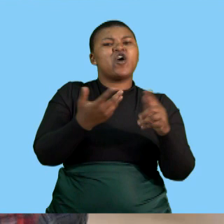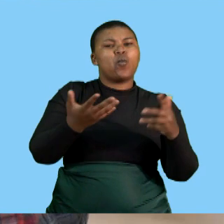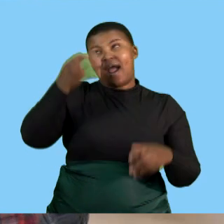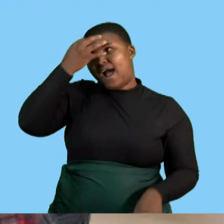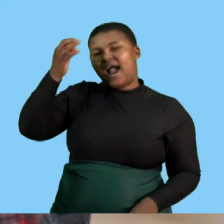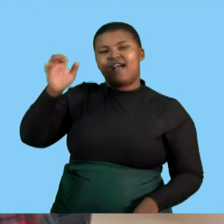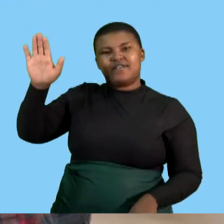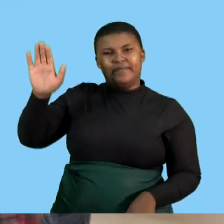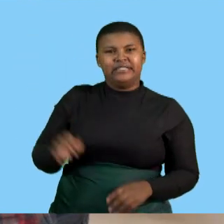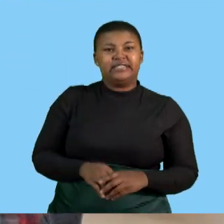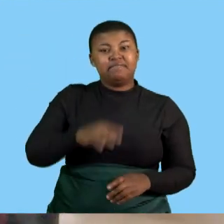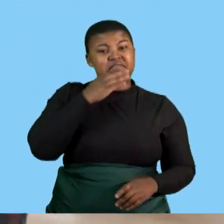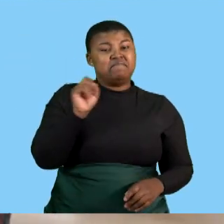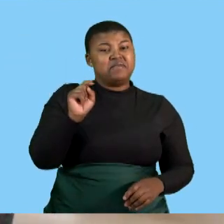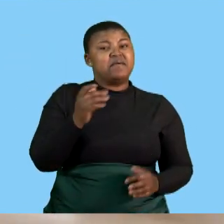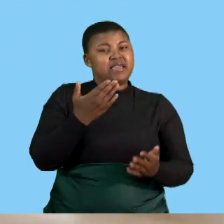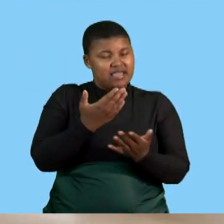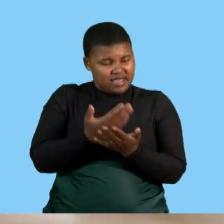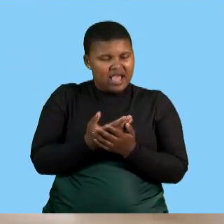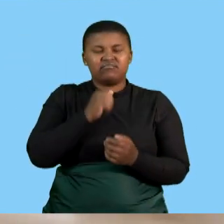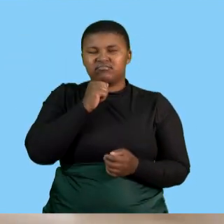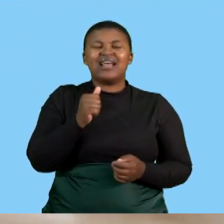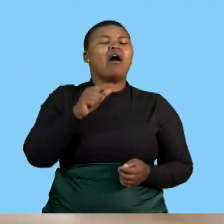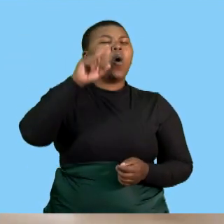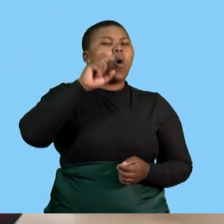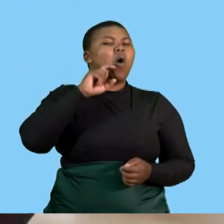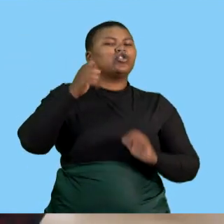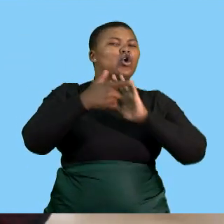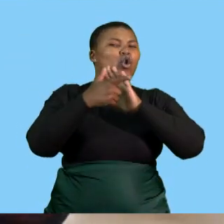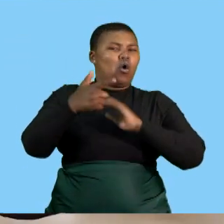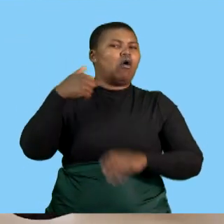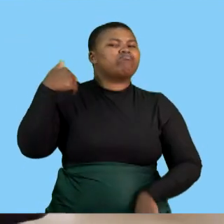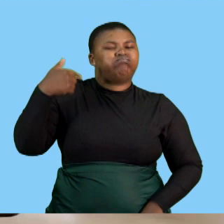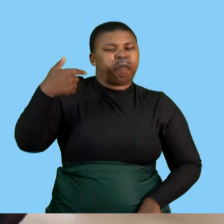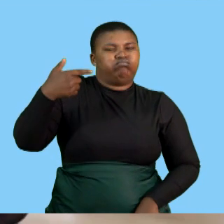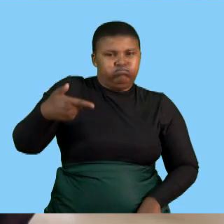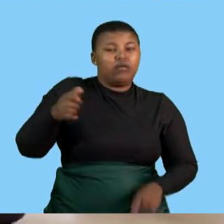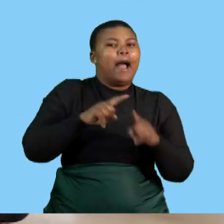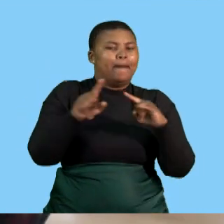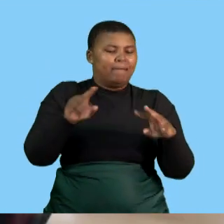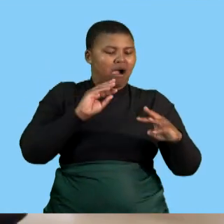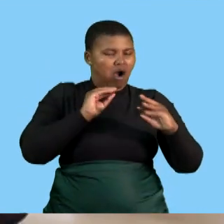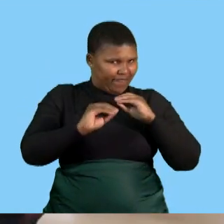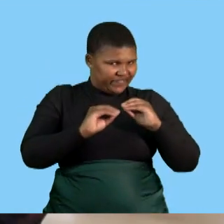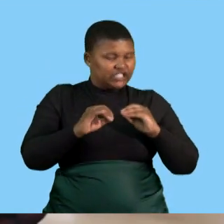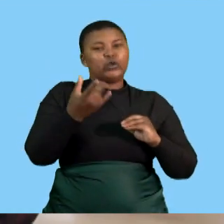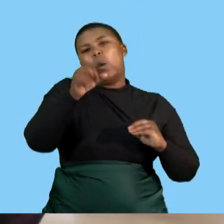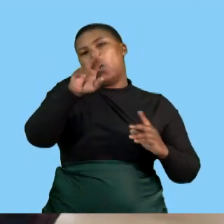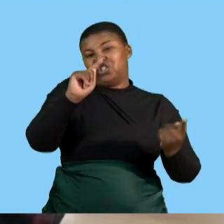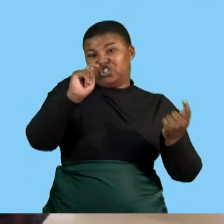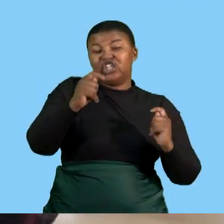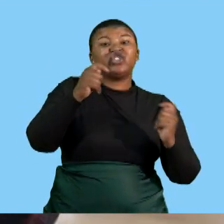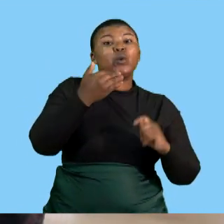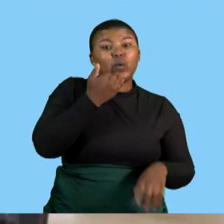government. So this can also be existing laws that has been amended or changed by the